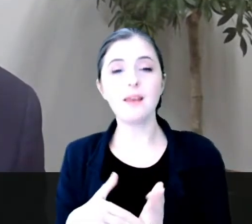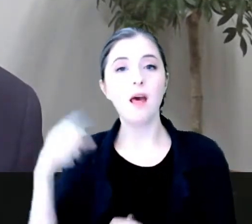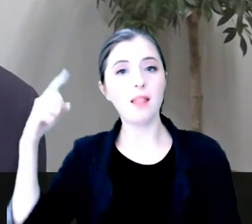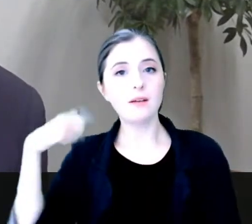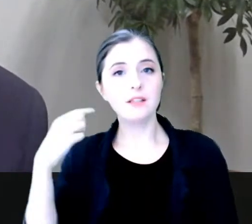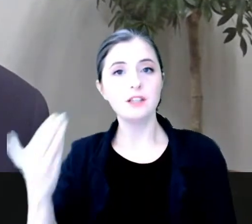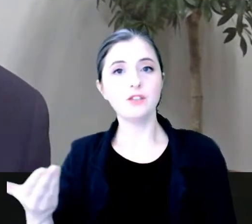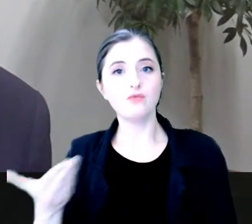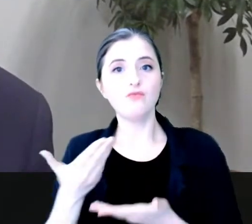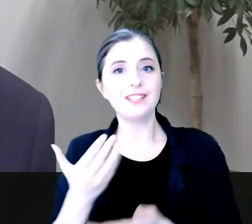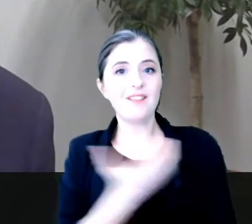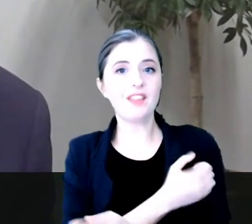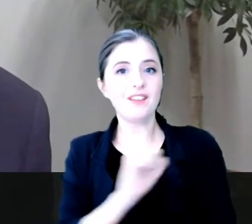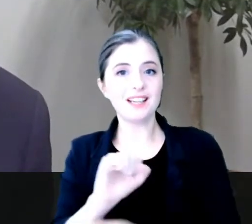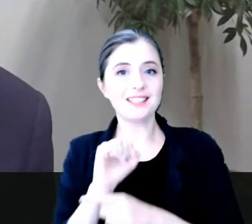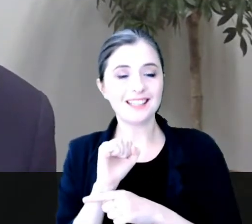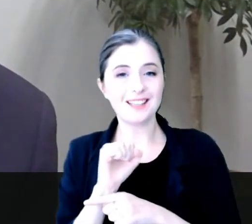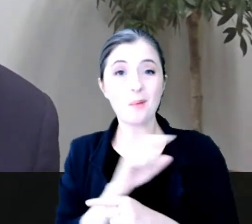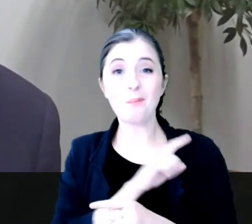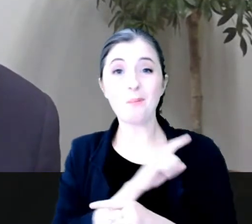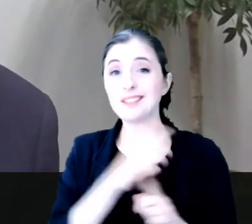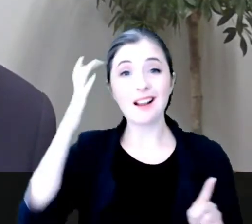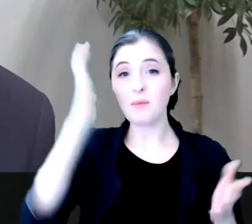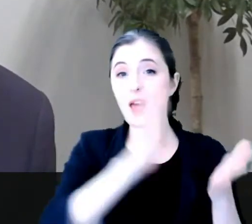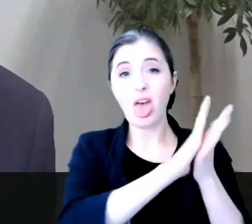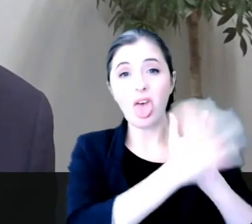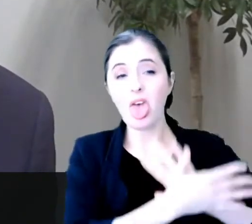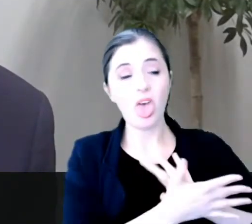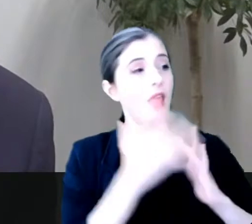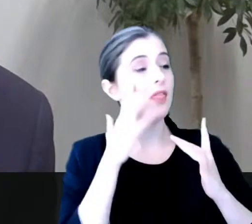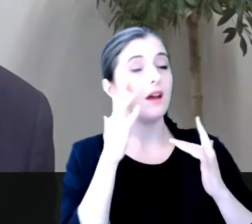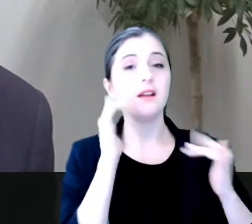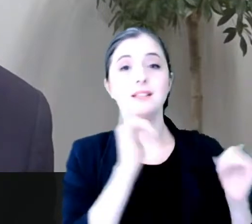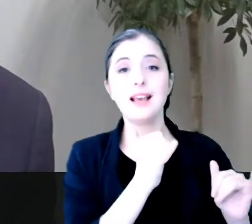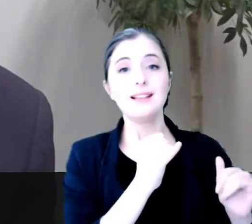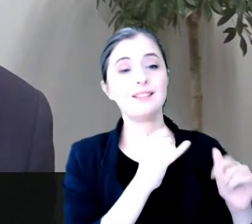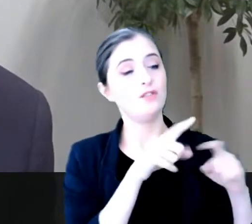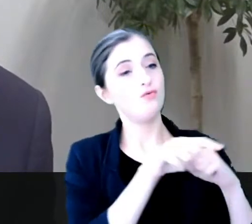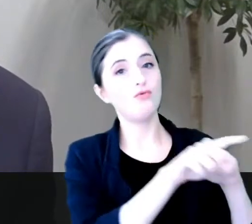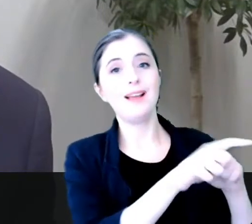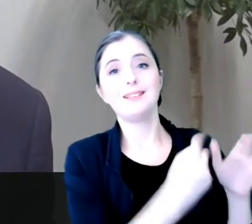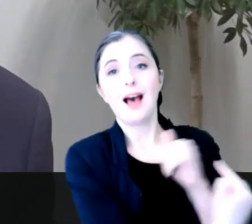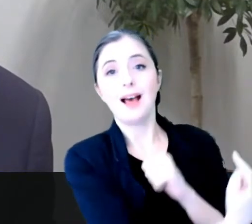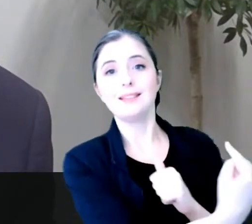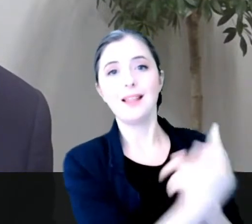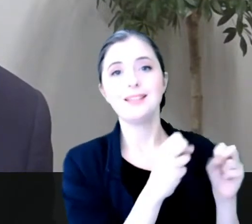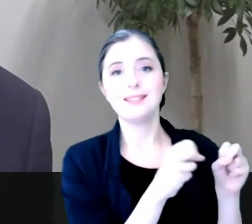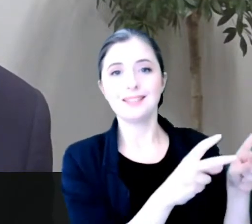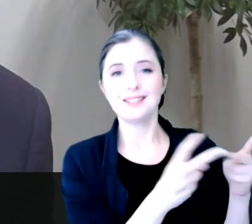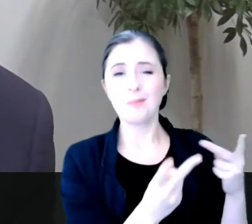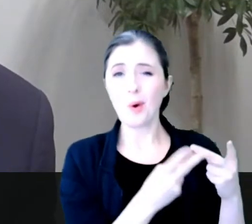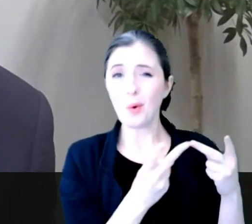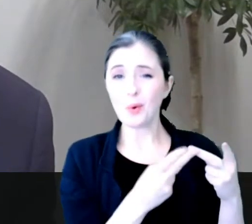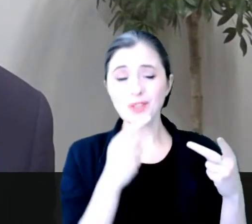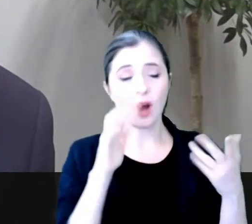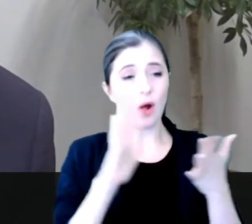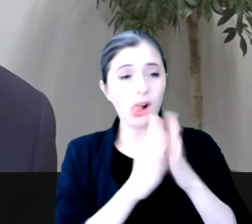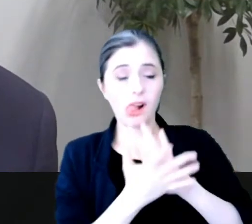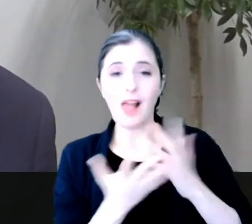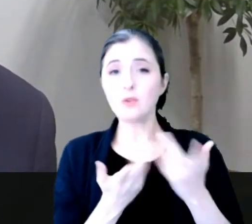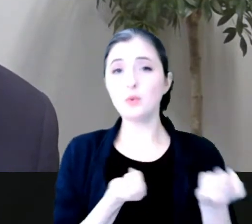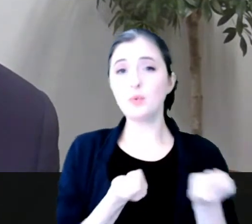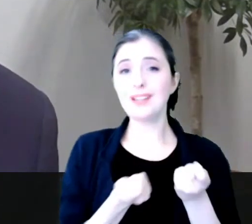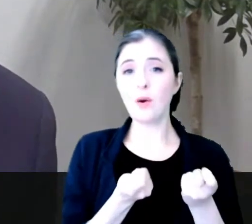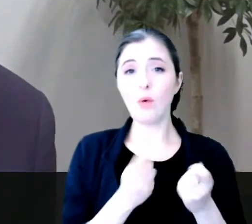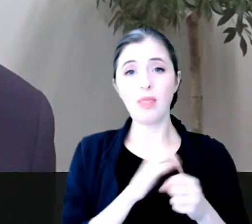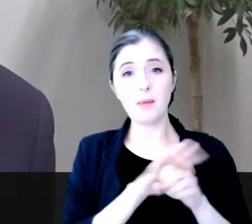messed up the test, trace, isolate system, they completely messed up the way we deal with, dealing with the pandemic. The only really way out